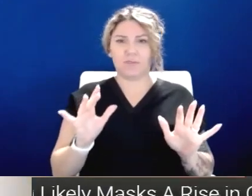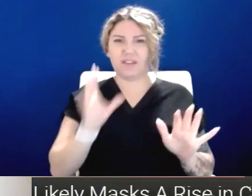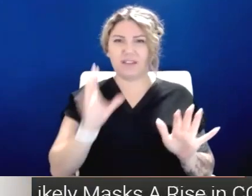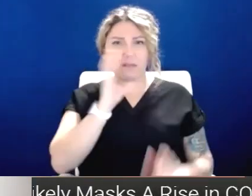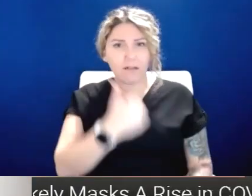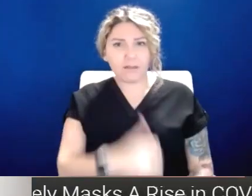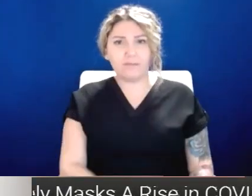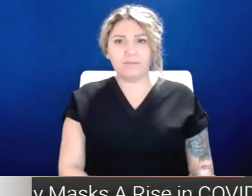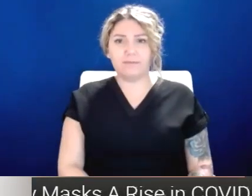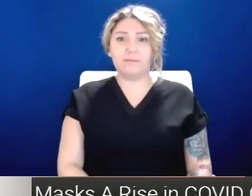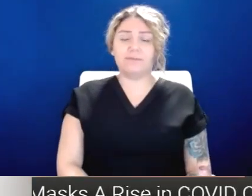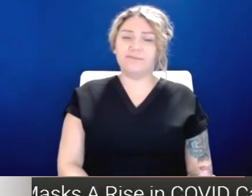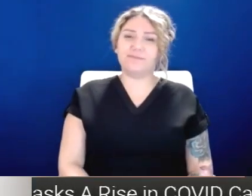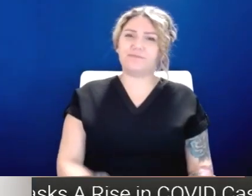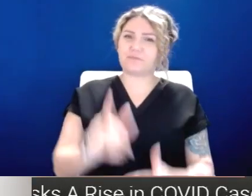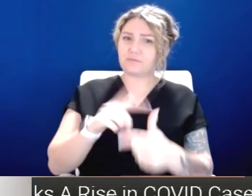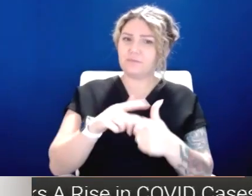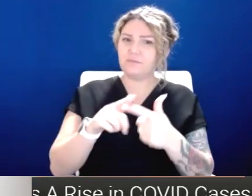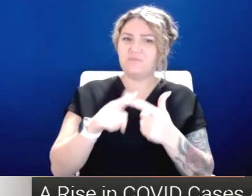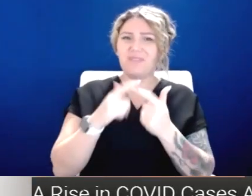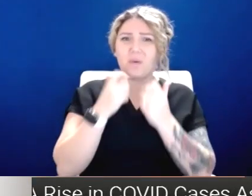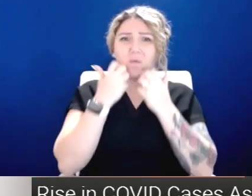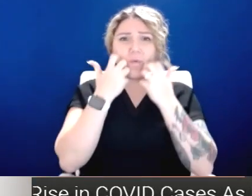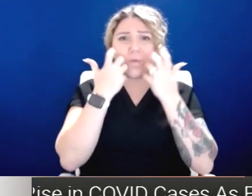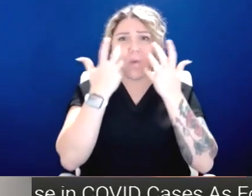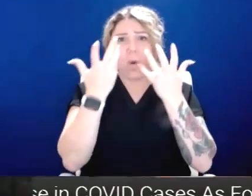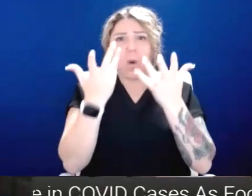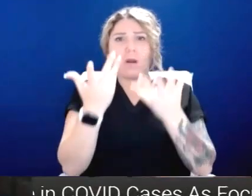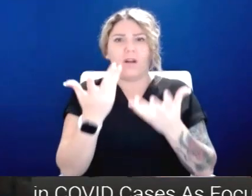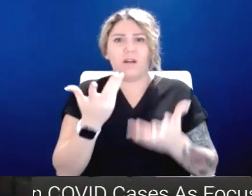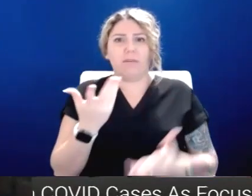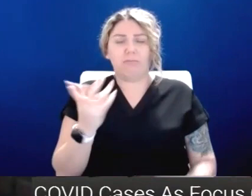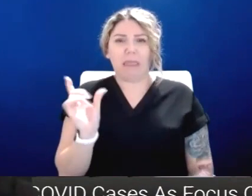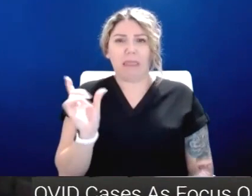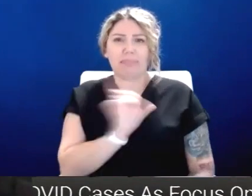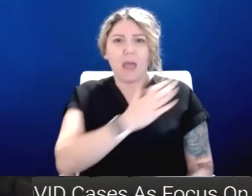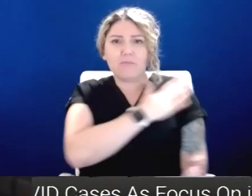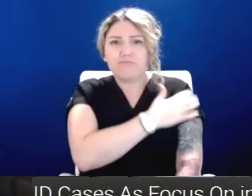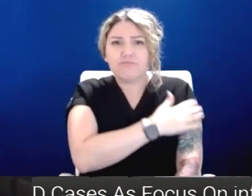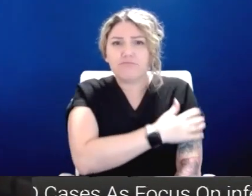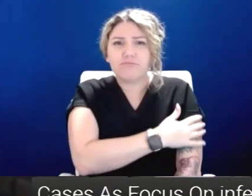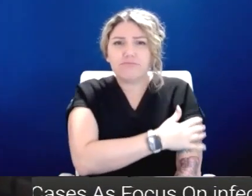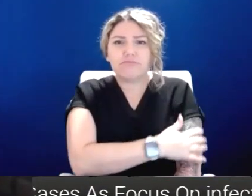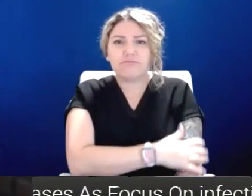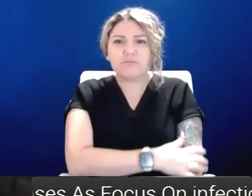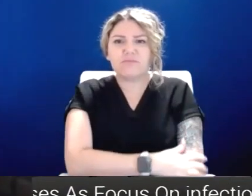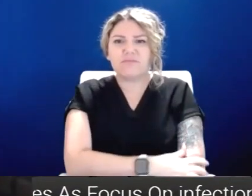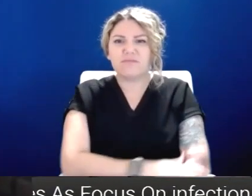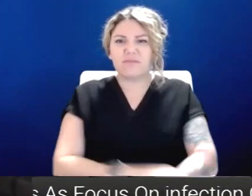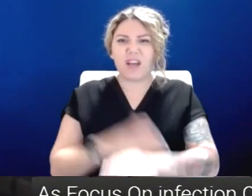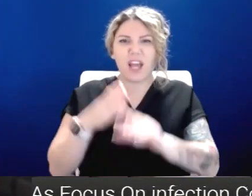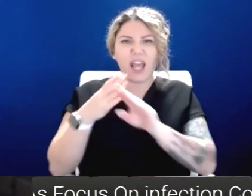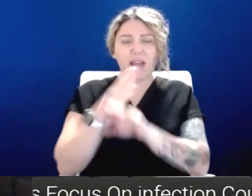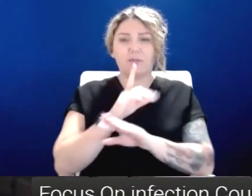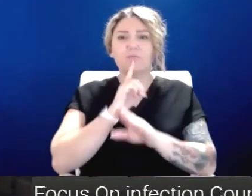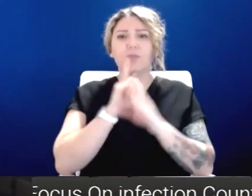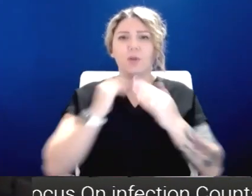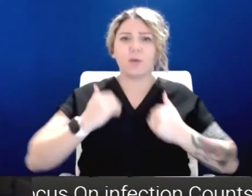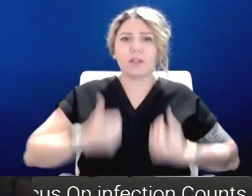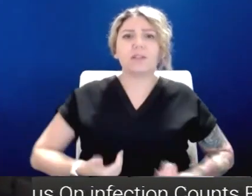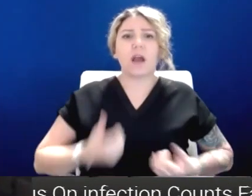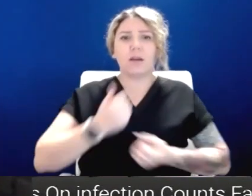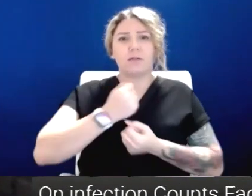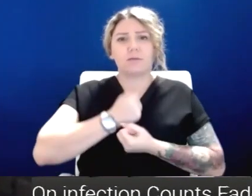And then I would get this warm sensation over the whole left side of my body. And afterwards I'd get super tired, just exhausted,